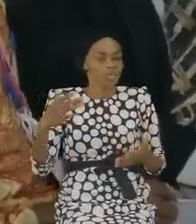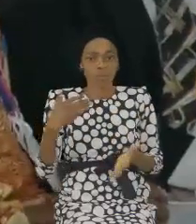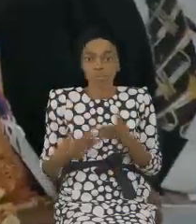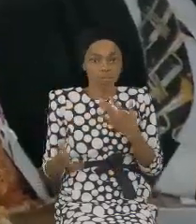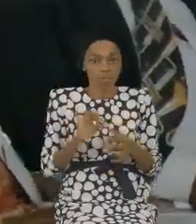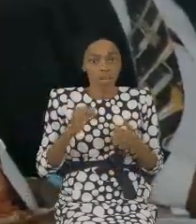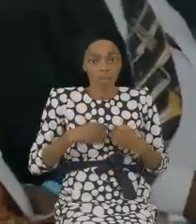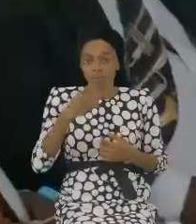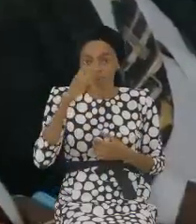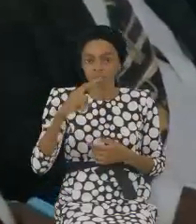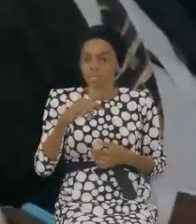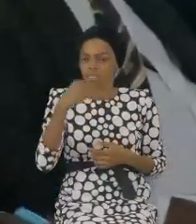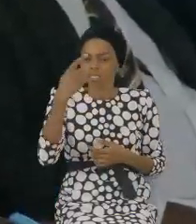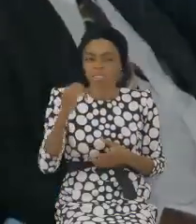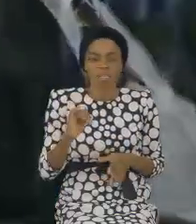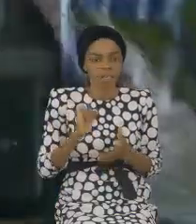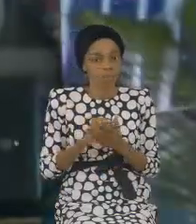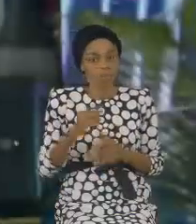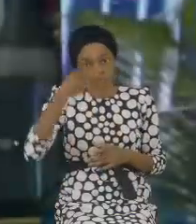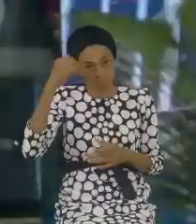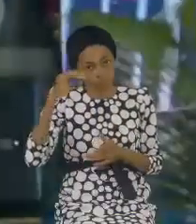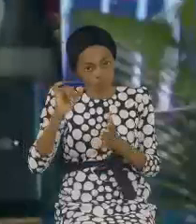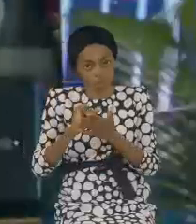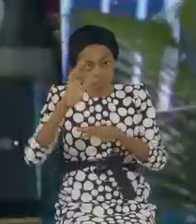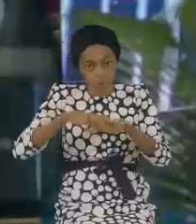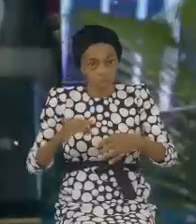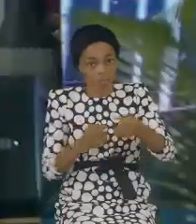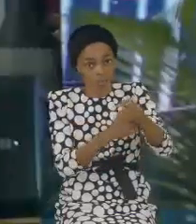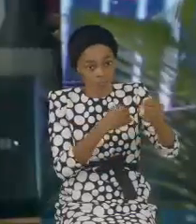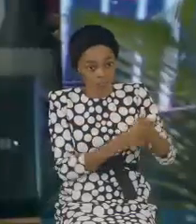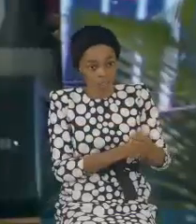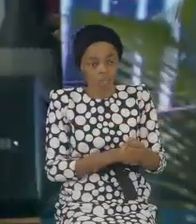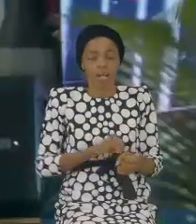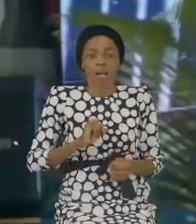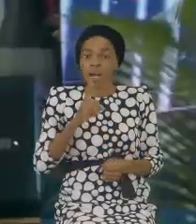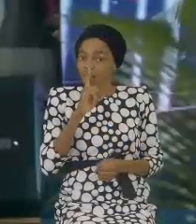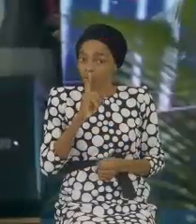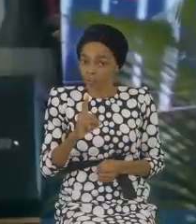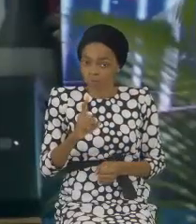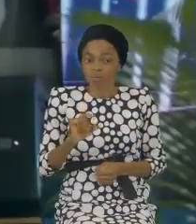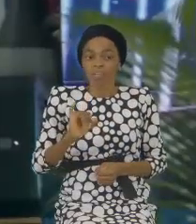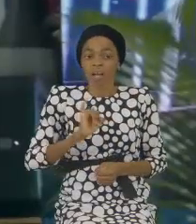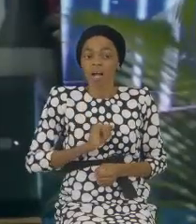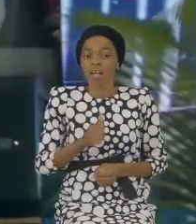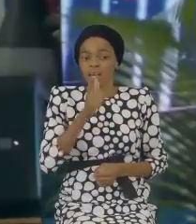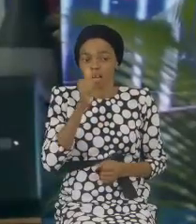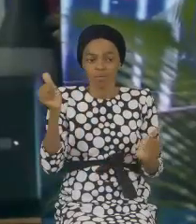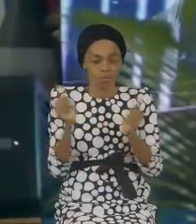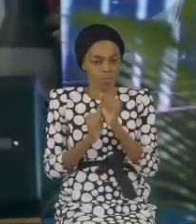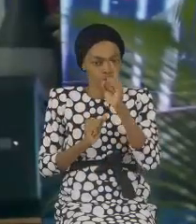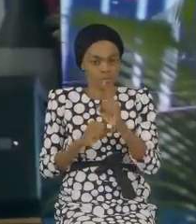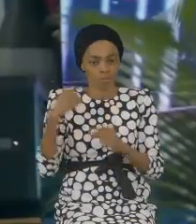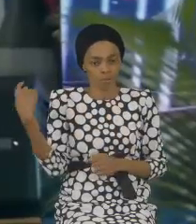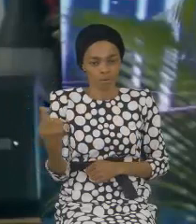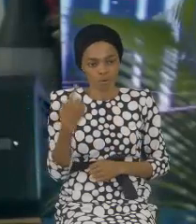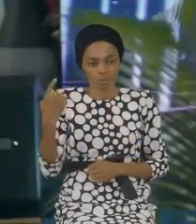And he says, on the grounds of that, on the basis of that, and lo, I am with you always, even